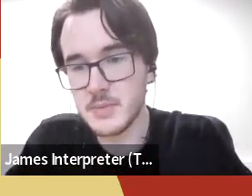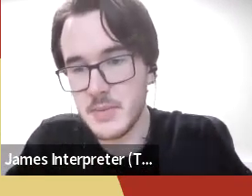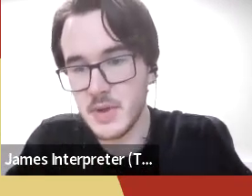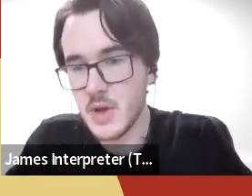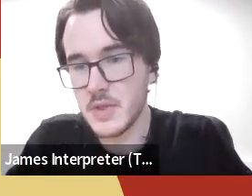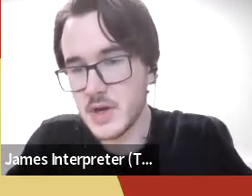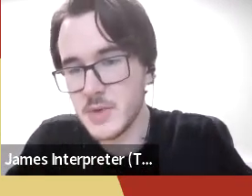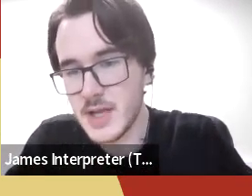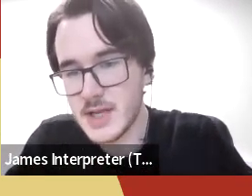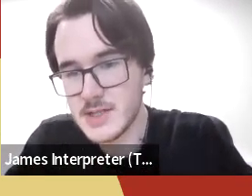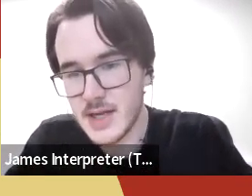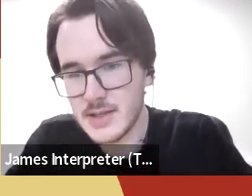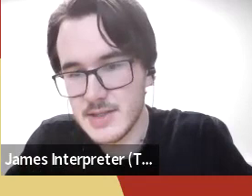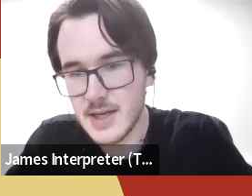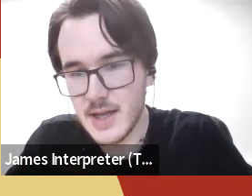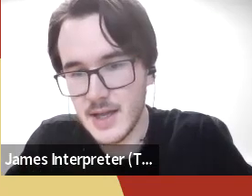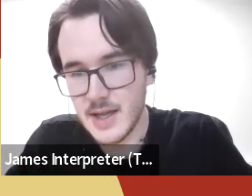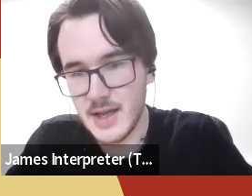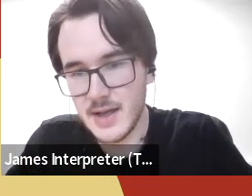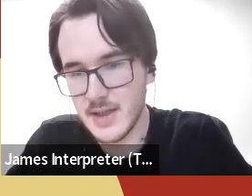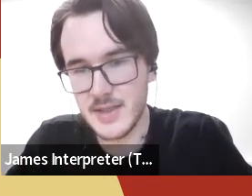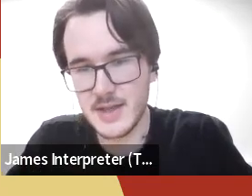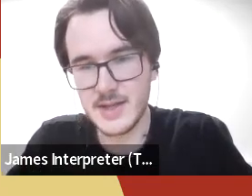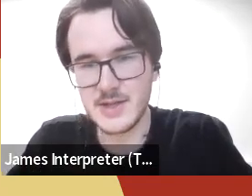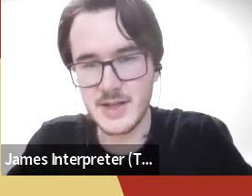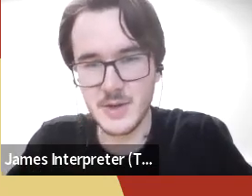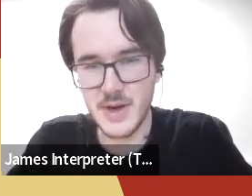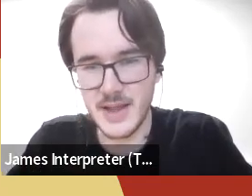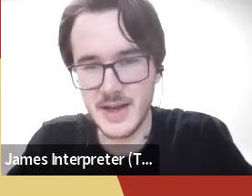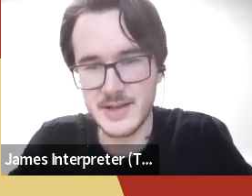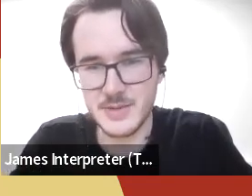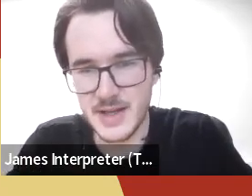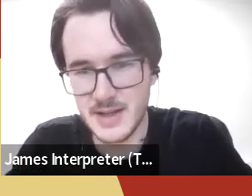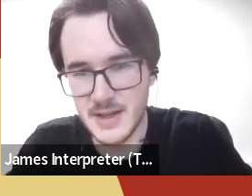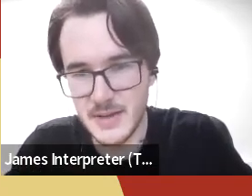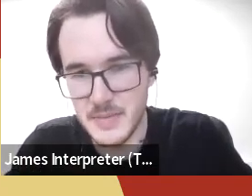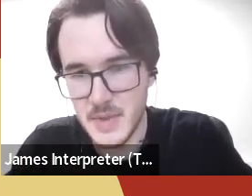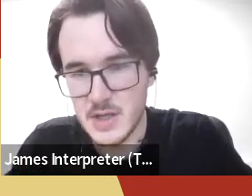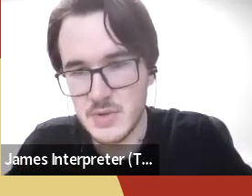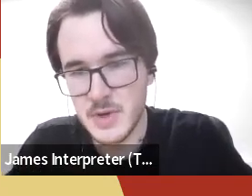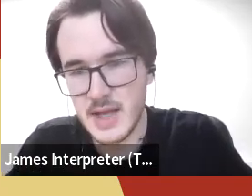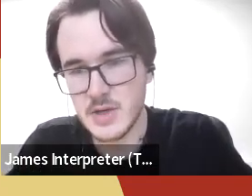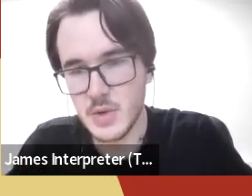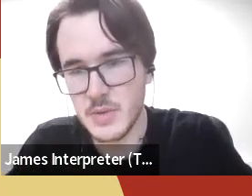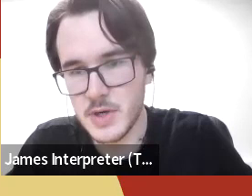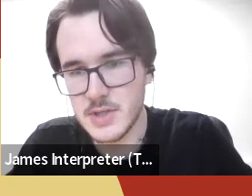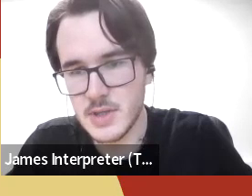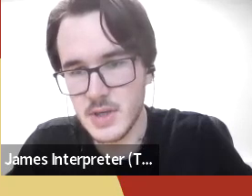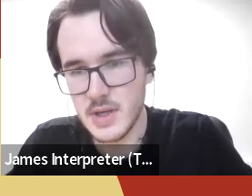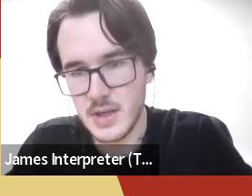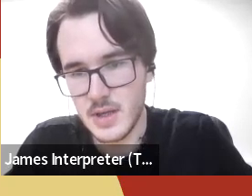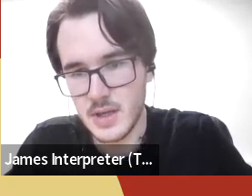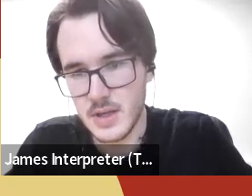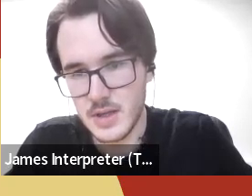But some people with their communication styles, they don't like that as well. It's really about getting to know the person.